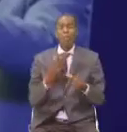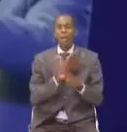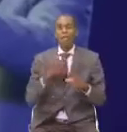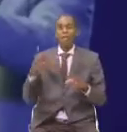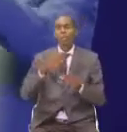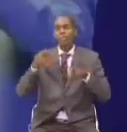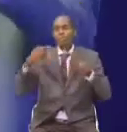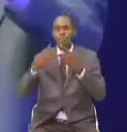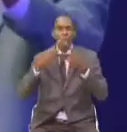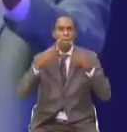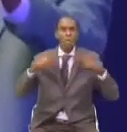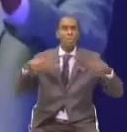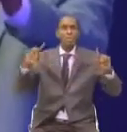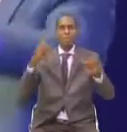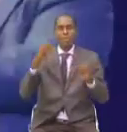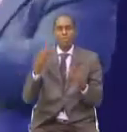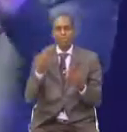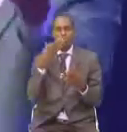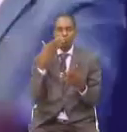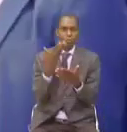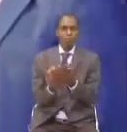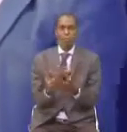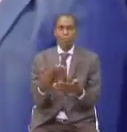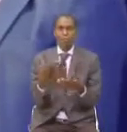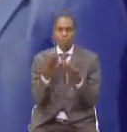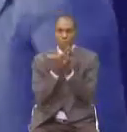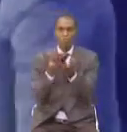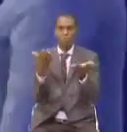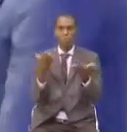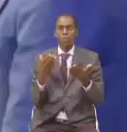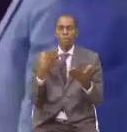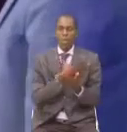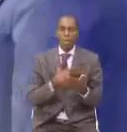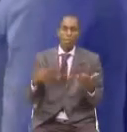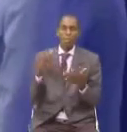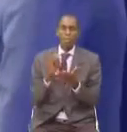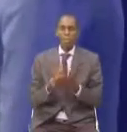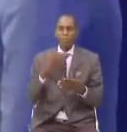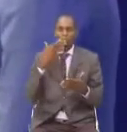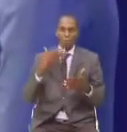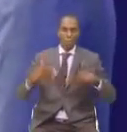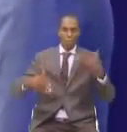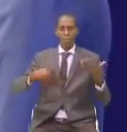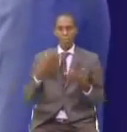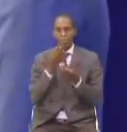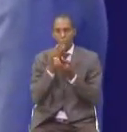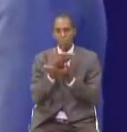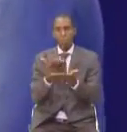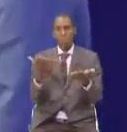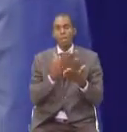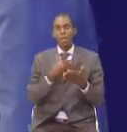gospel, the good news, the glad tidings, and the sacrifice